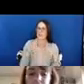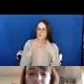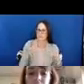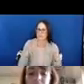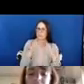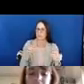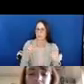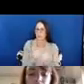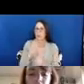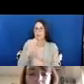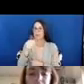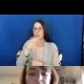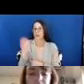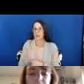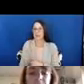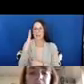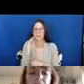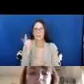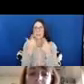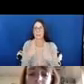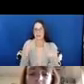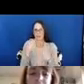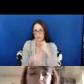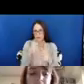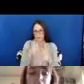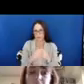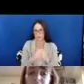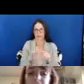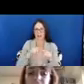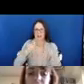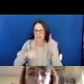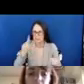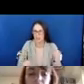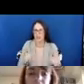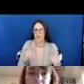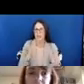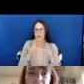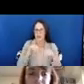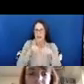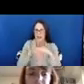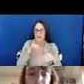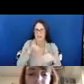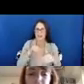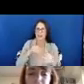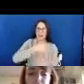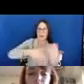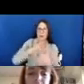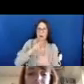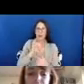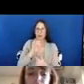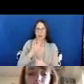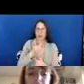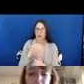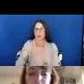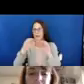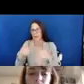% experiencing major problems. Disparities in internet access along racialized and class lines are present